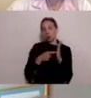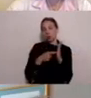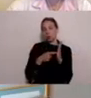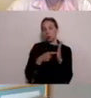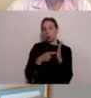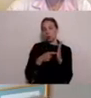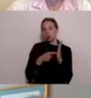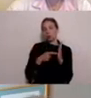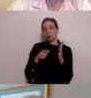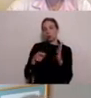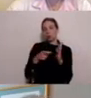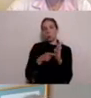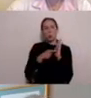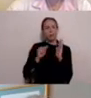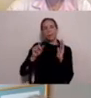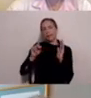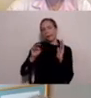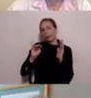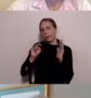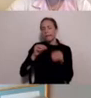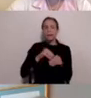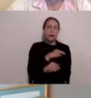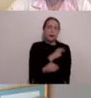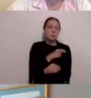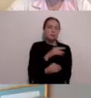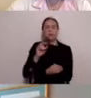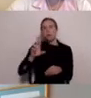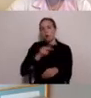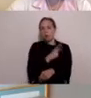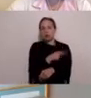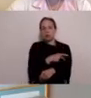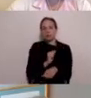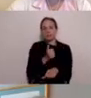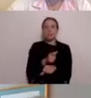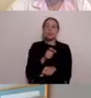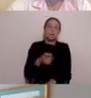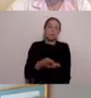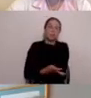administration in a hospital or outpatient clinic setting as they're given IV or intrathecally.